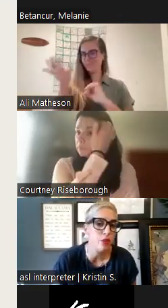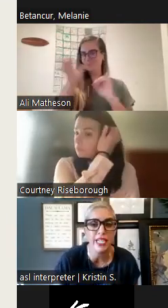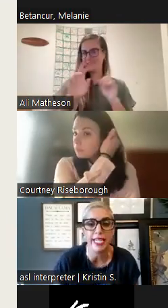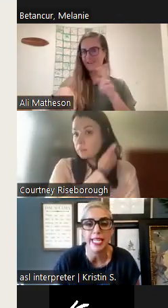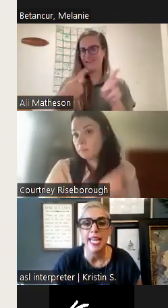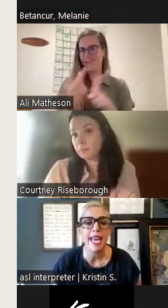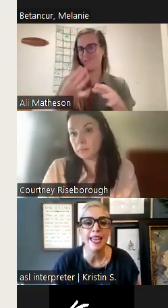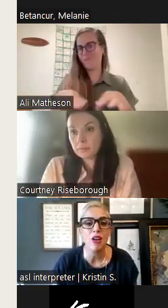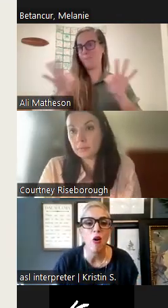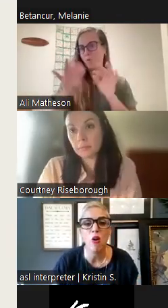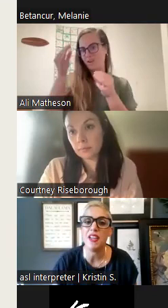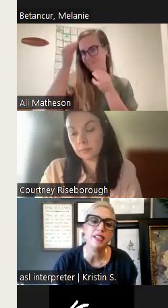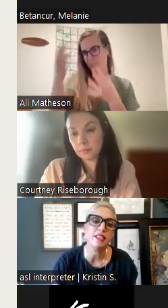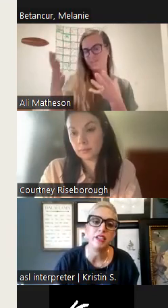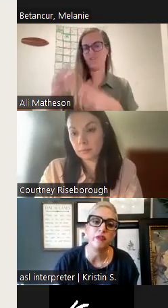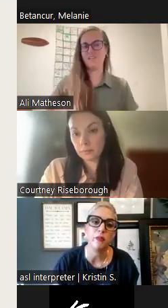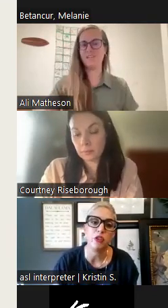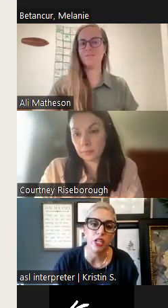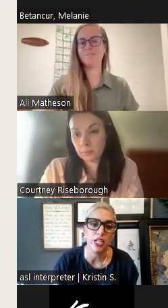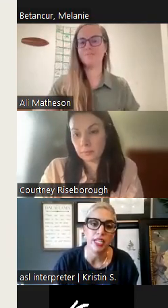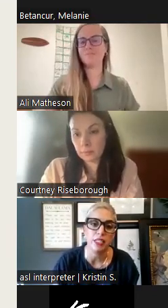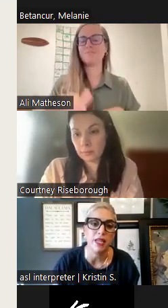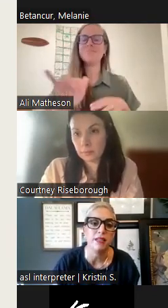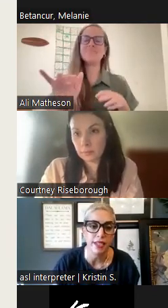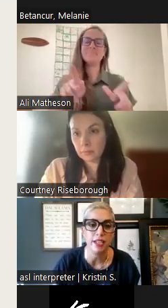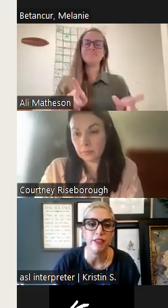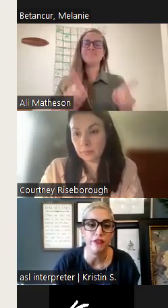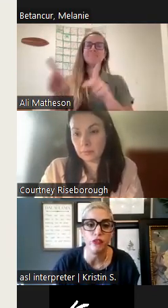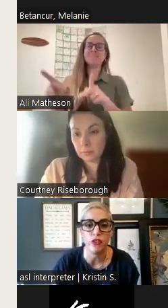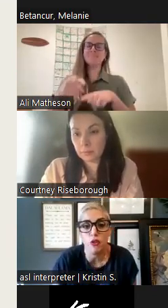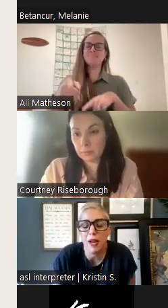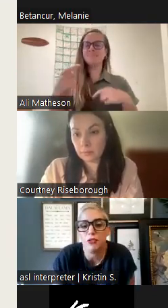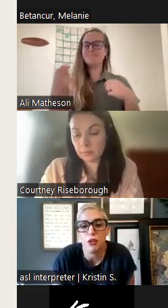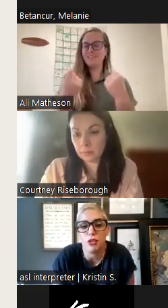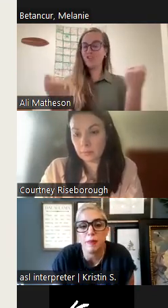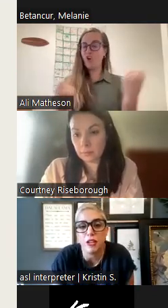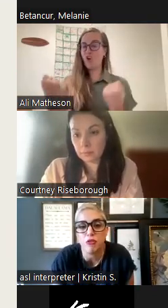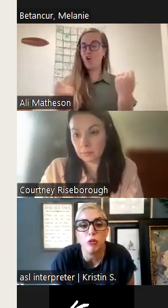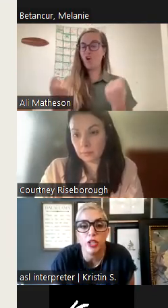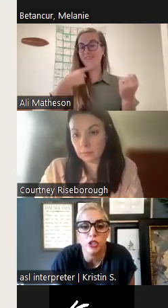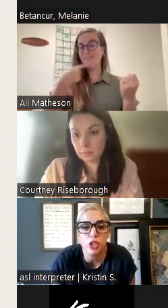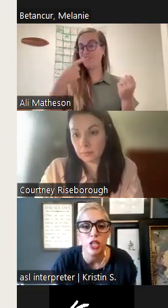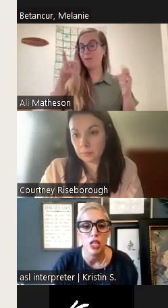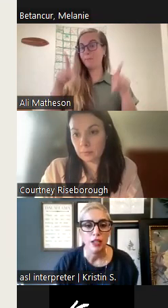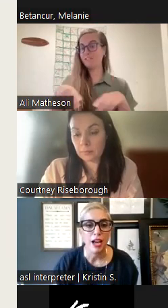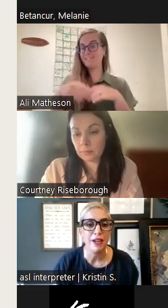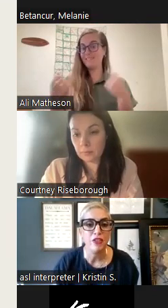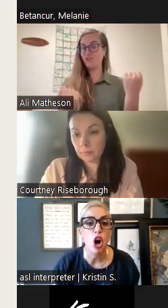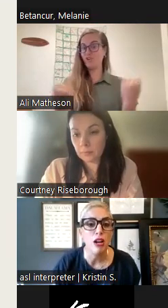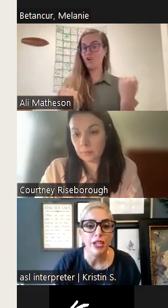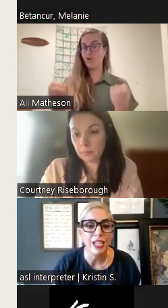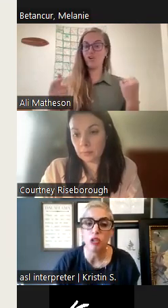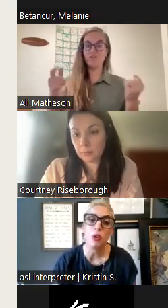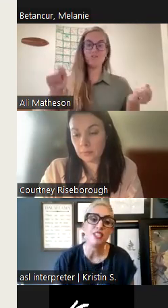the community, and all that incidental information is missed if your parents aren't speaking your language. How about